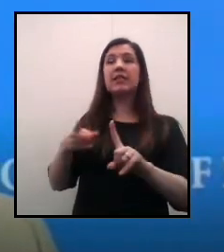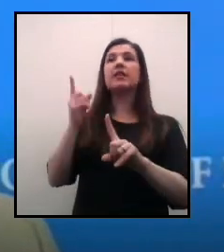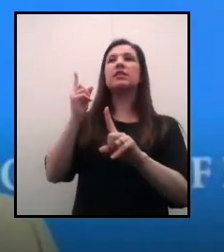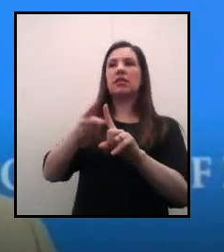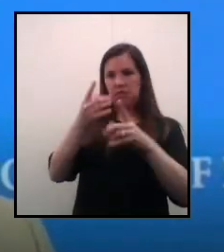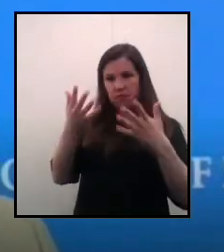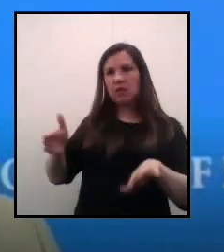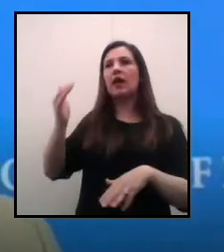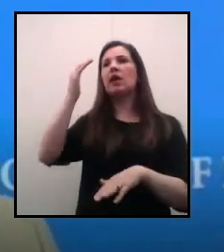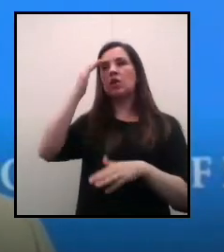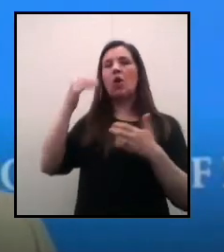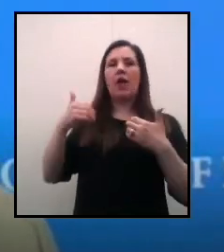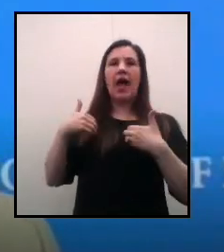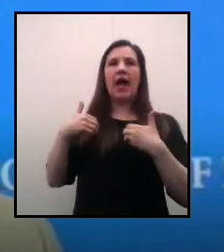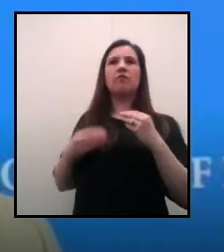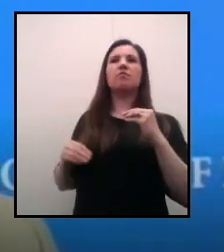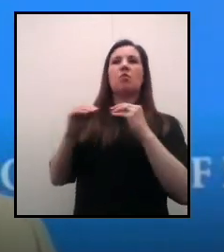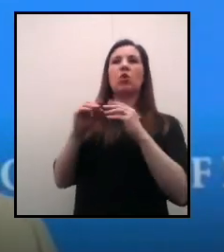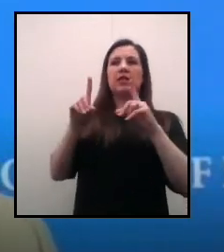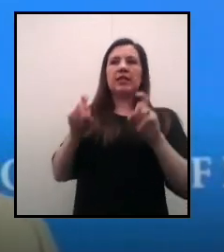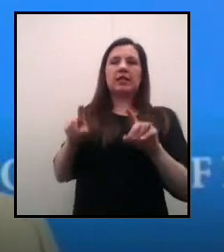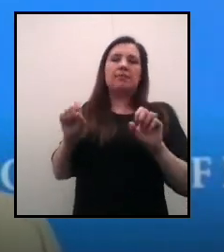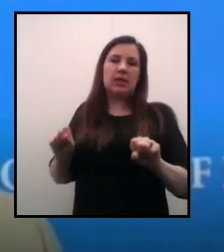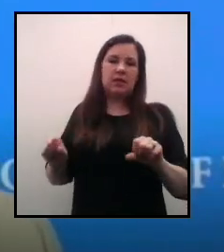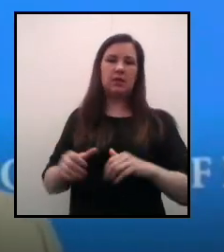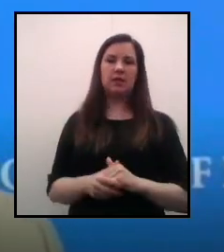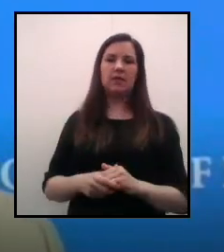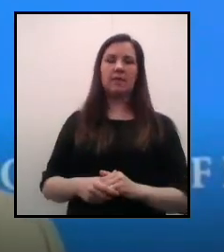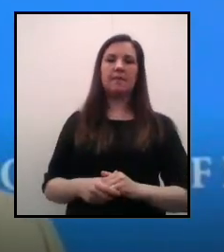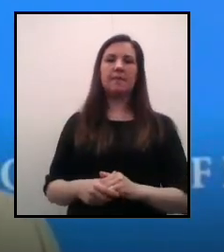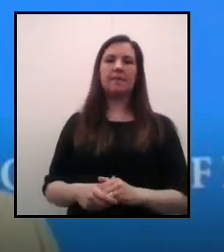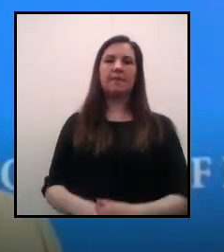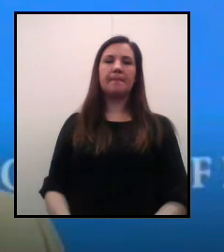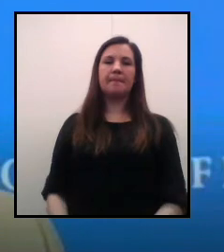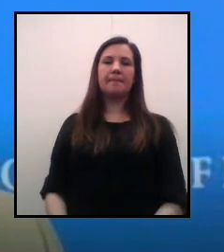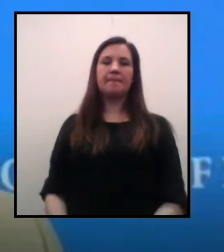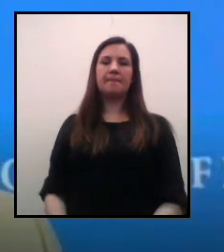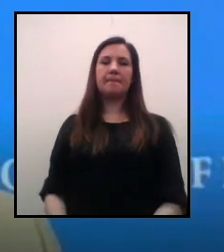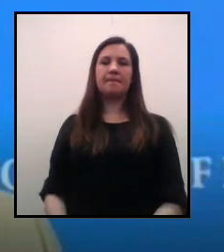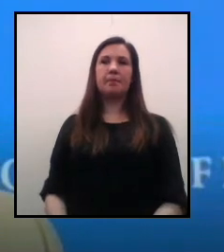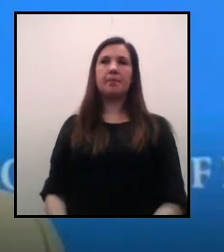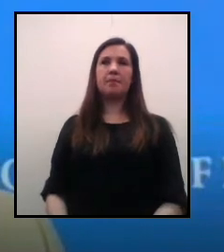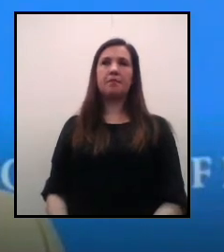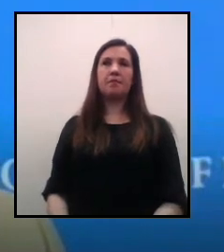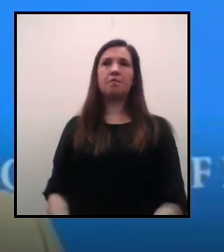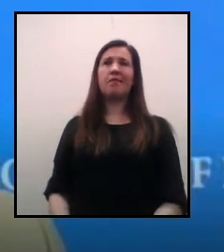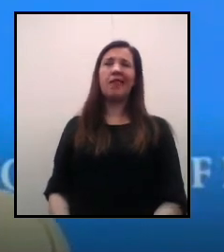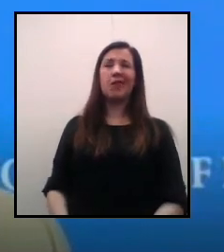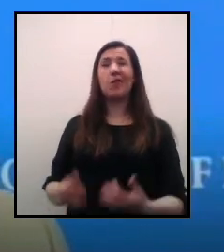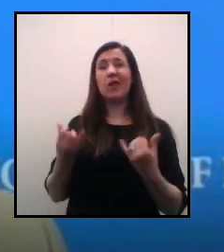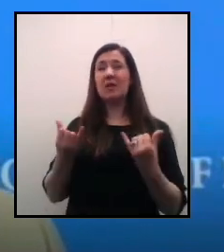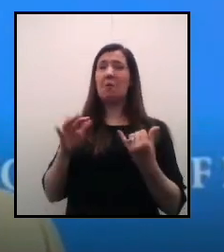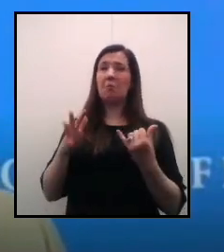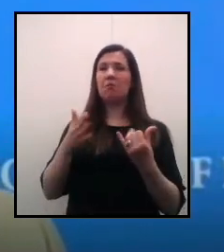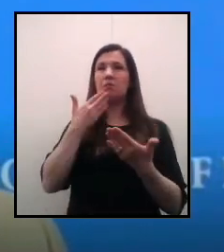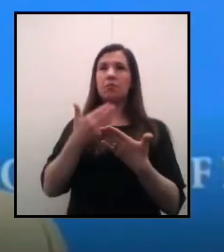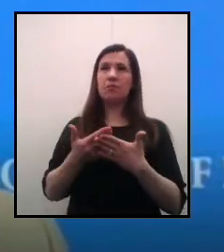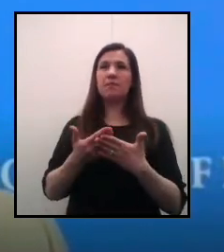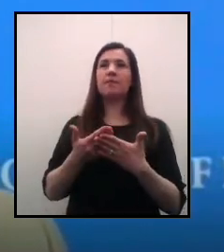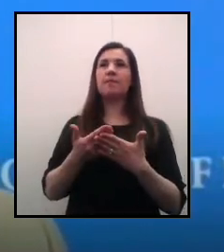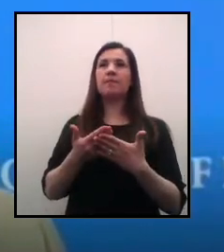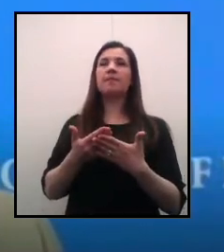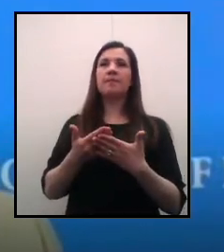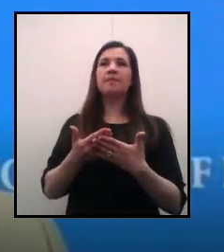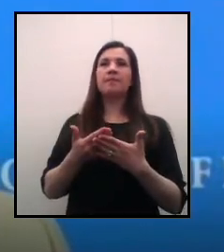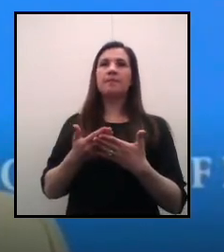actually have the additional testing kits and ability to do it. So I think we're really pretty good right now with regards